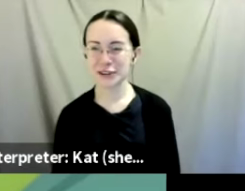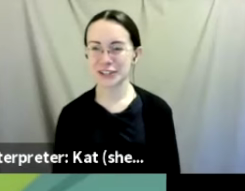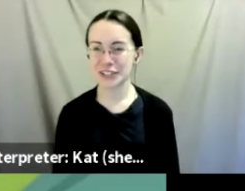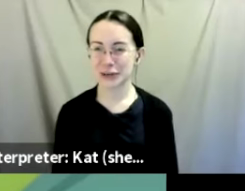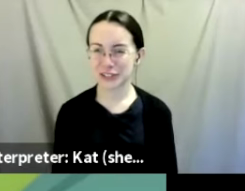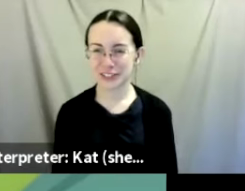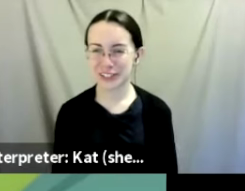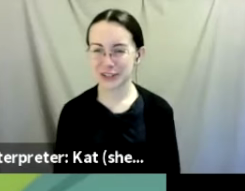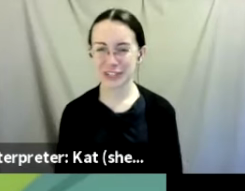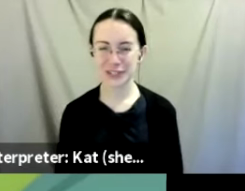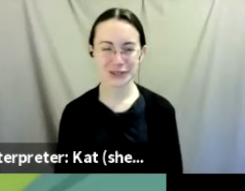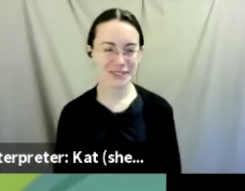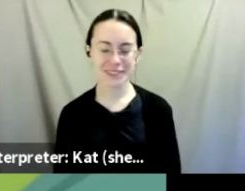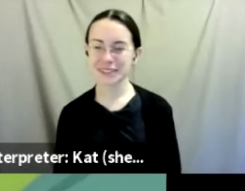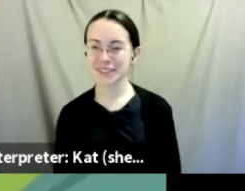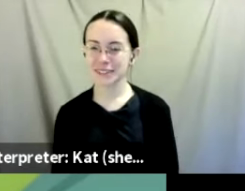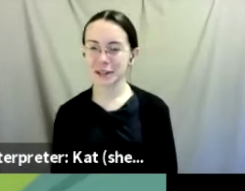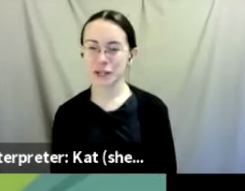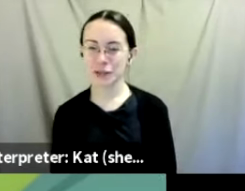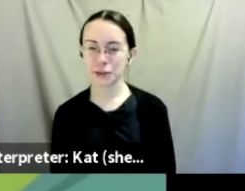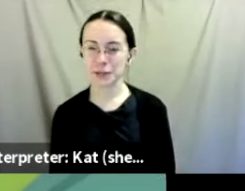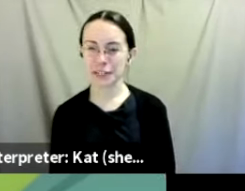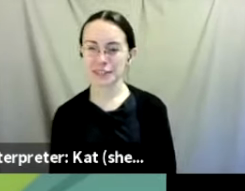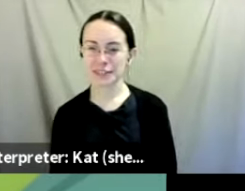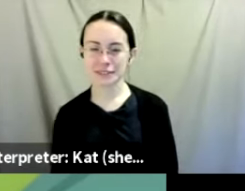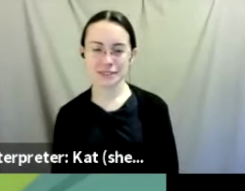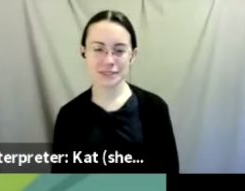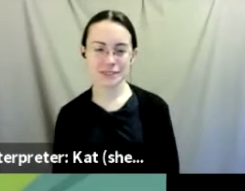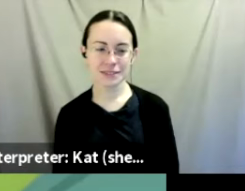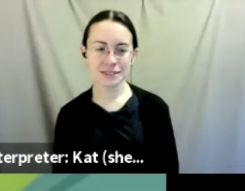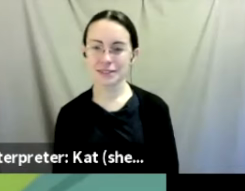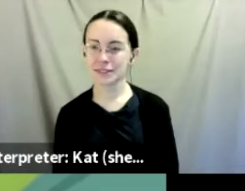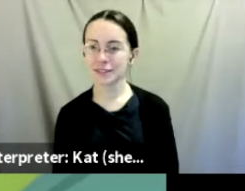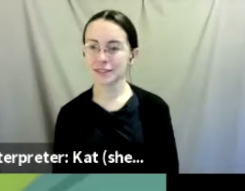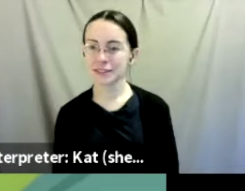And if there aren't any questions, that's all right too. I'll wait a few more minutes.